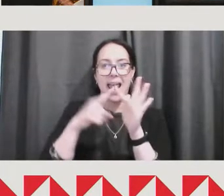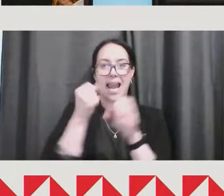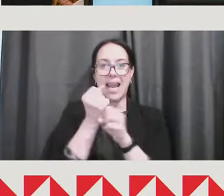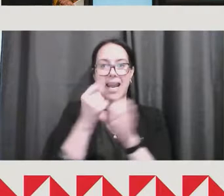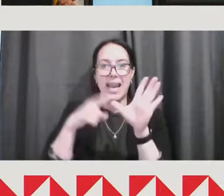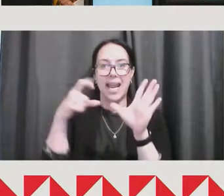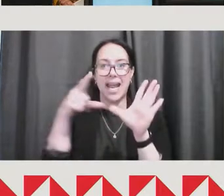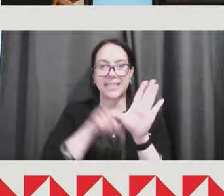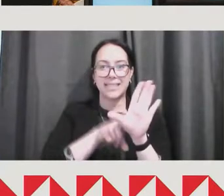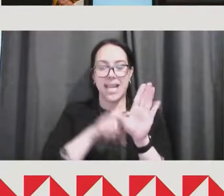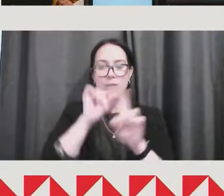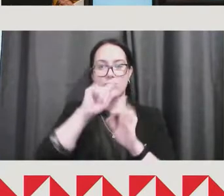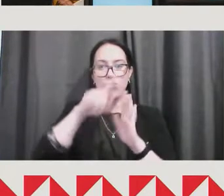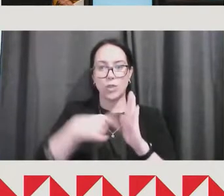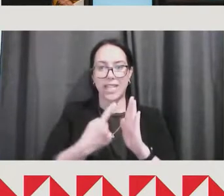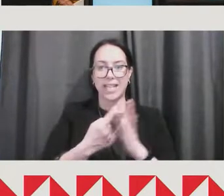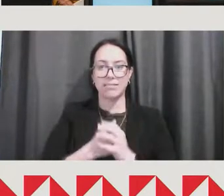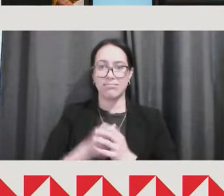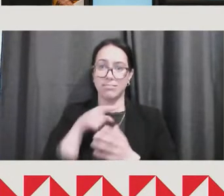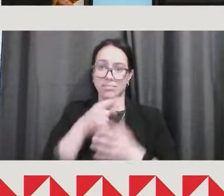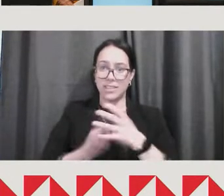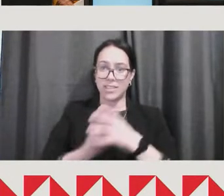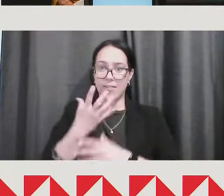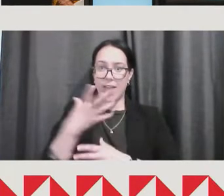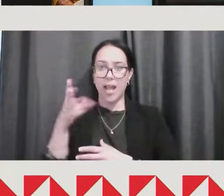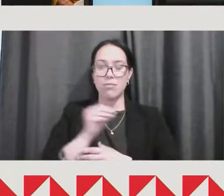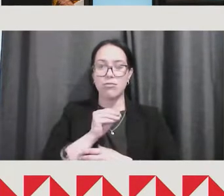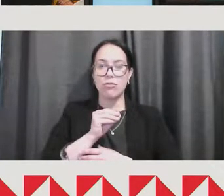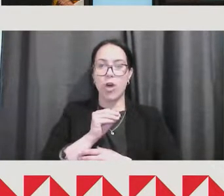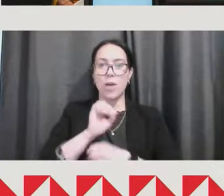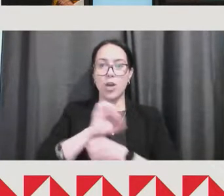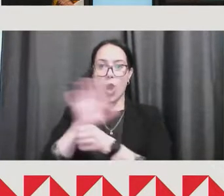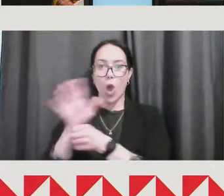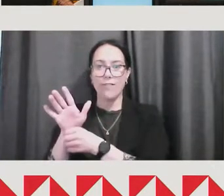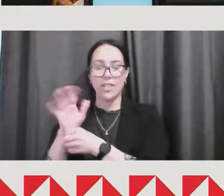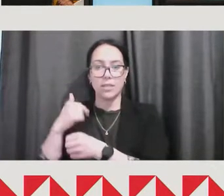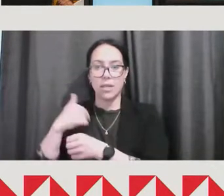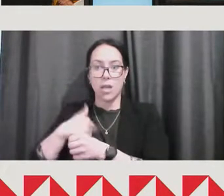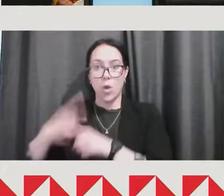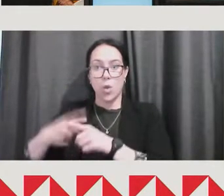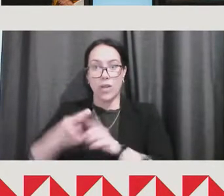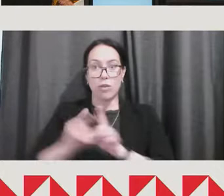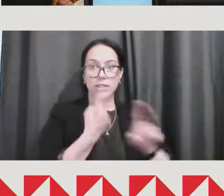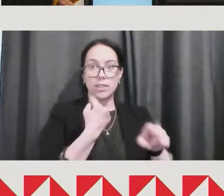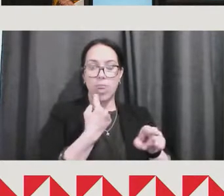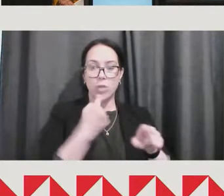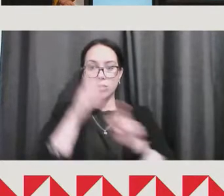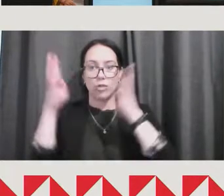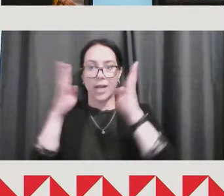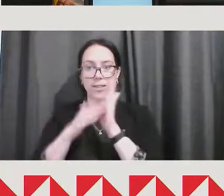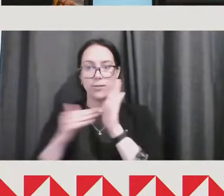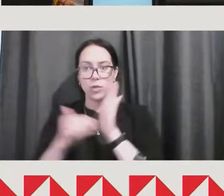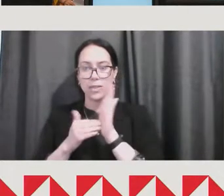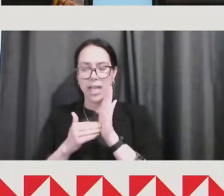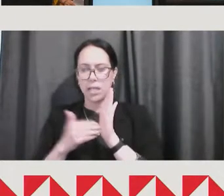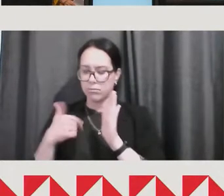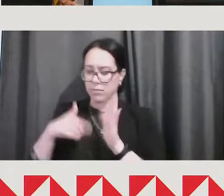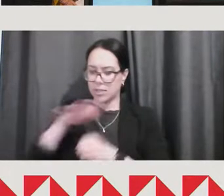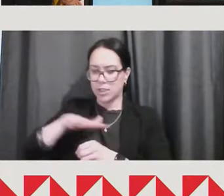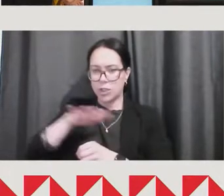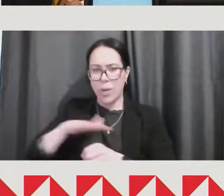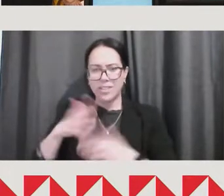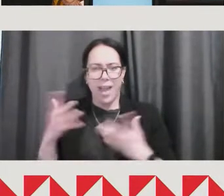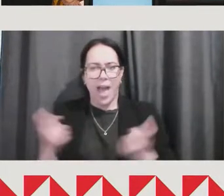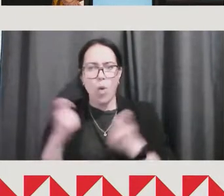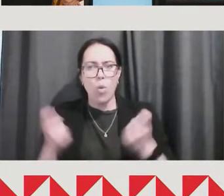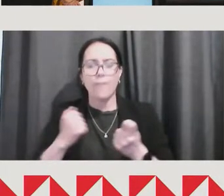covered this was one of those quick thinking things that creative New Zealand did to say hey we are in a situation how can the strategy work for our artists